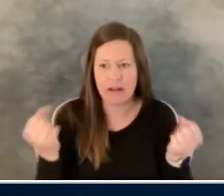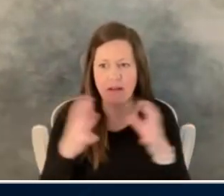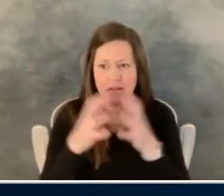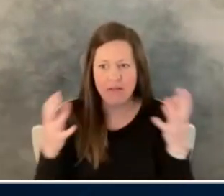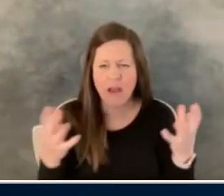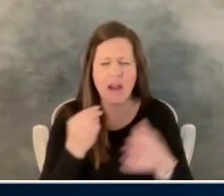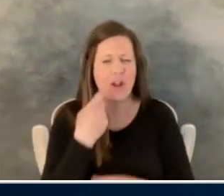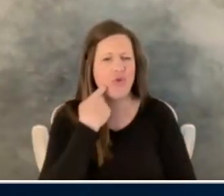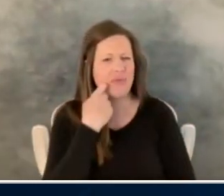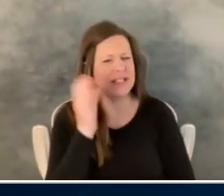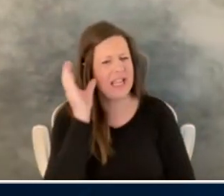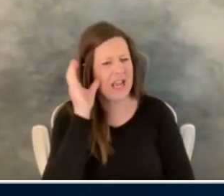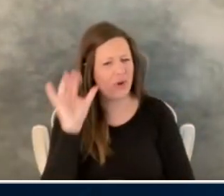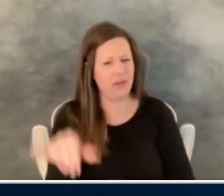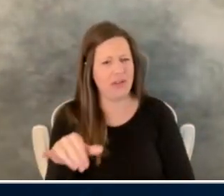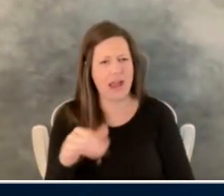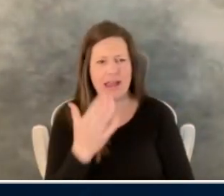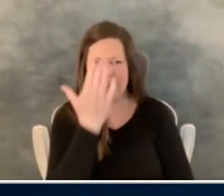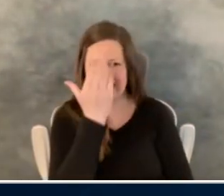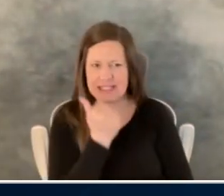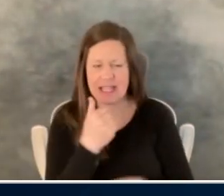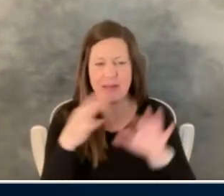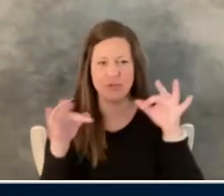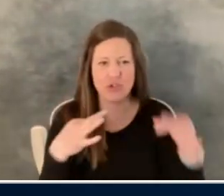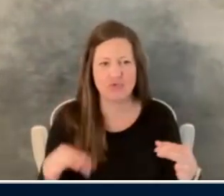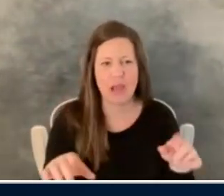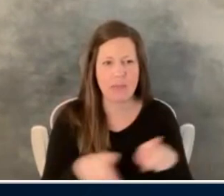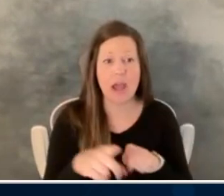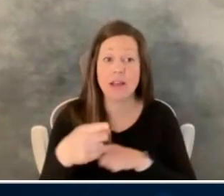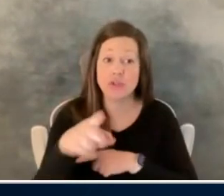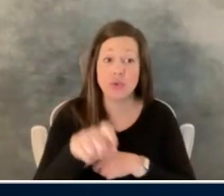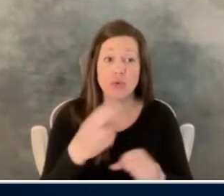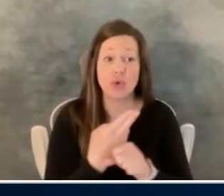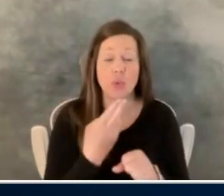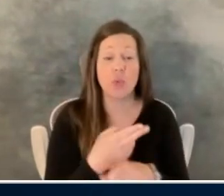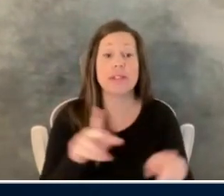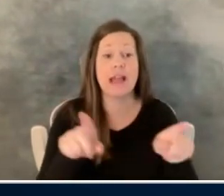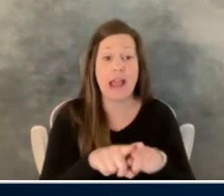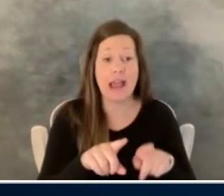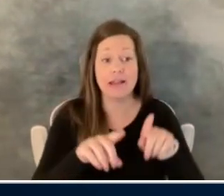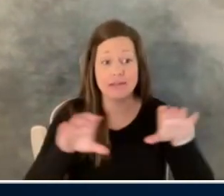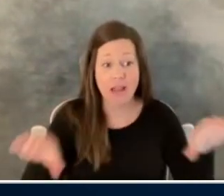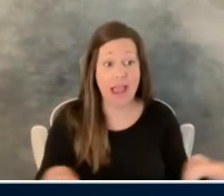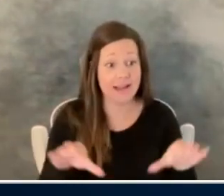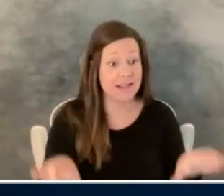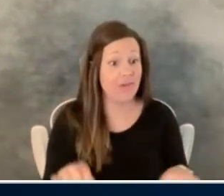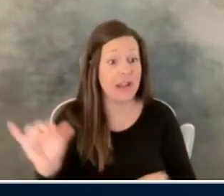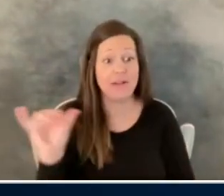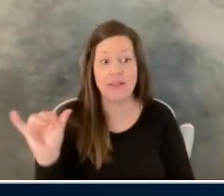sleep described as, you should view sleep as an activity, just like you view